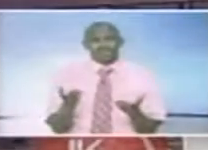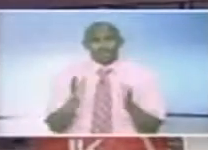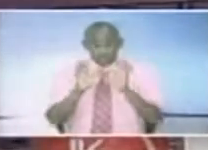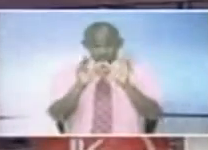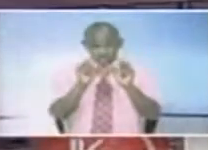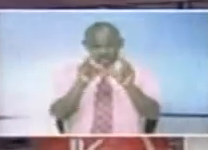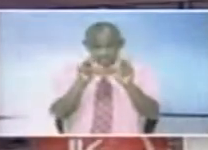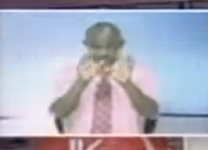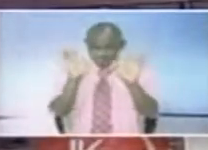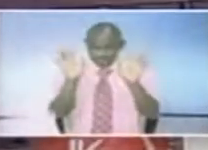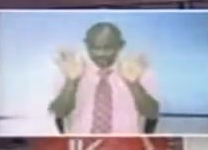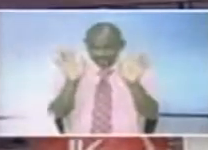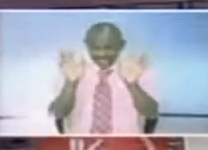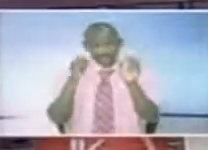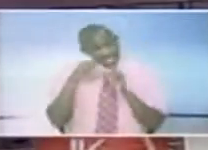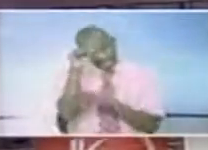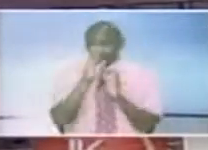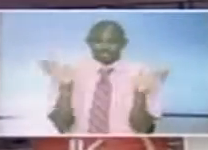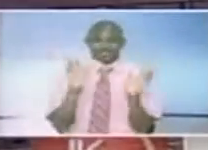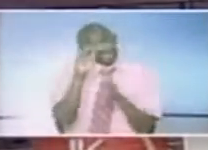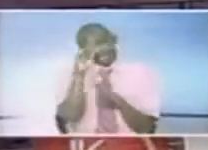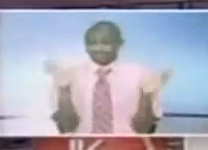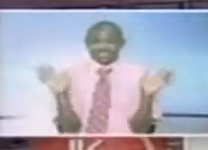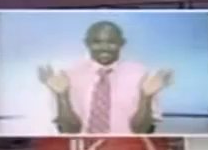Okay. True, just checking. True. Just checking. I had to ask, man. Yeah. You know.